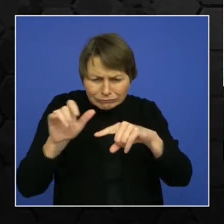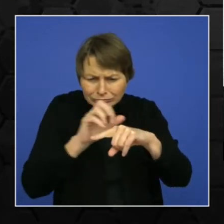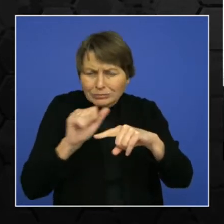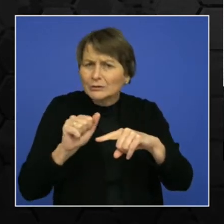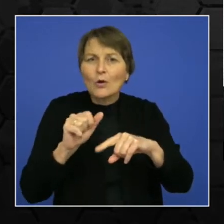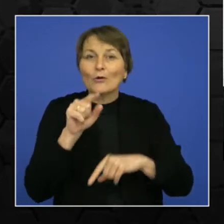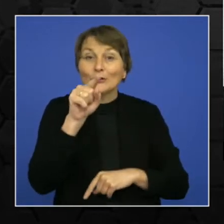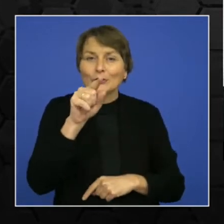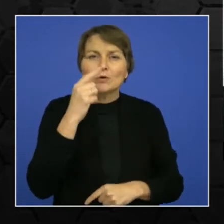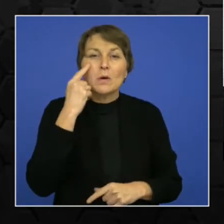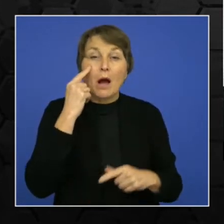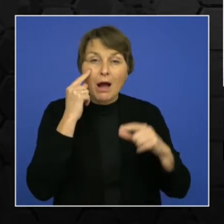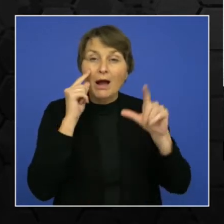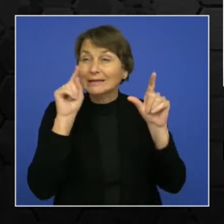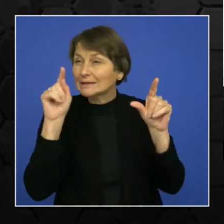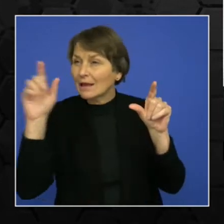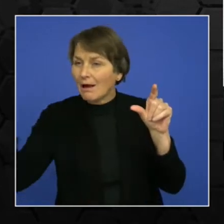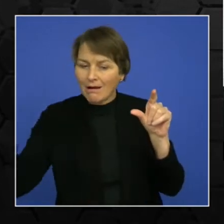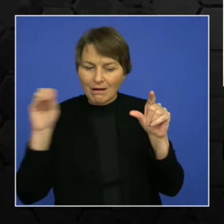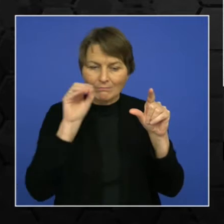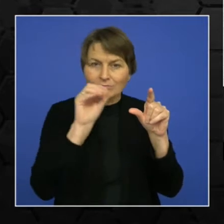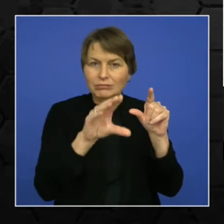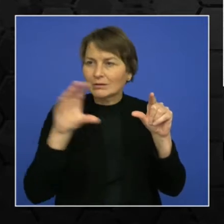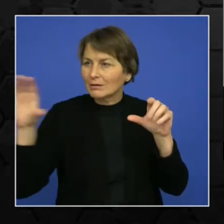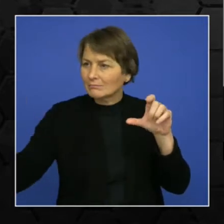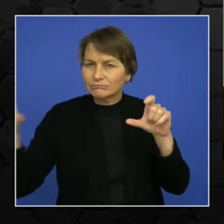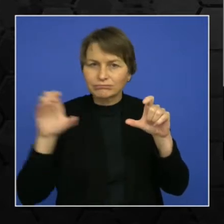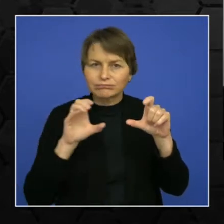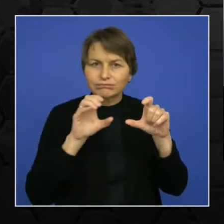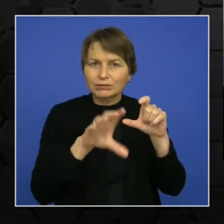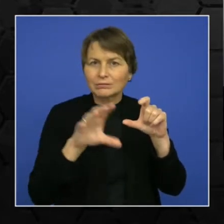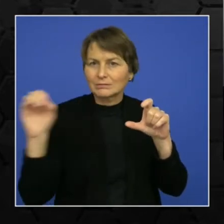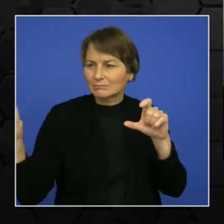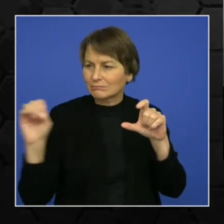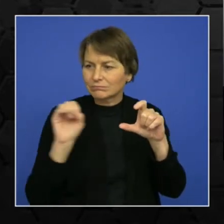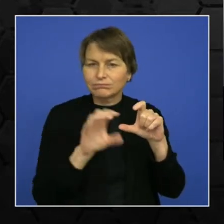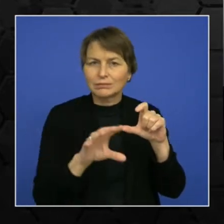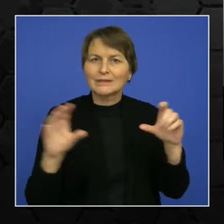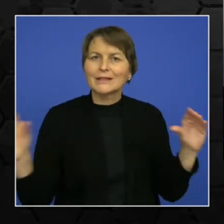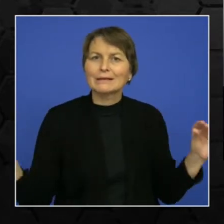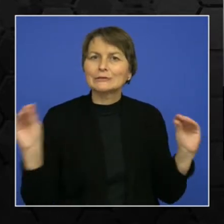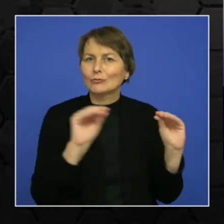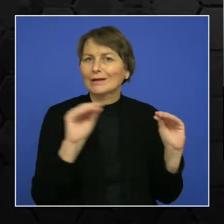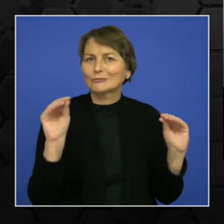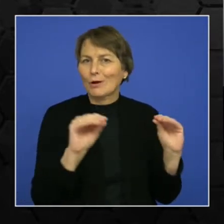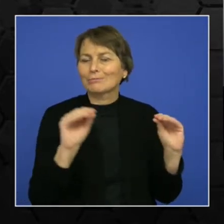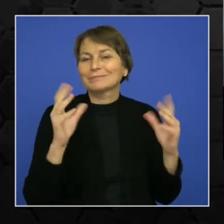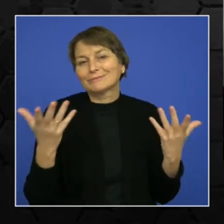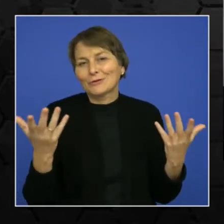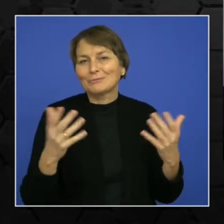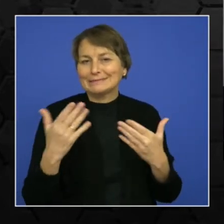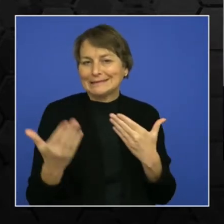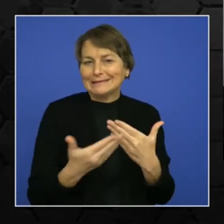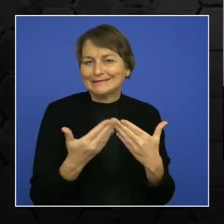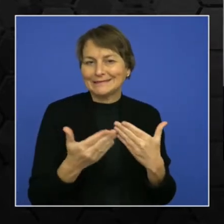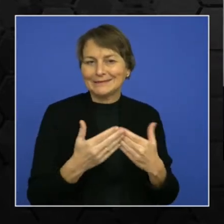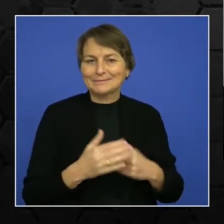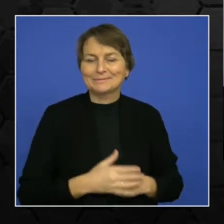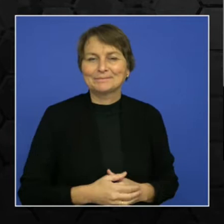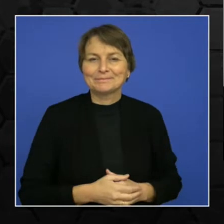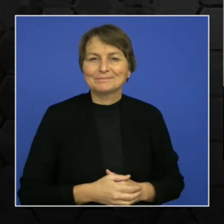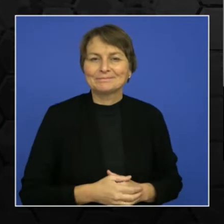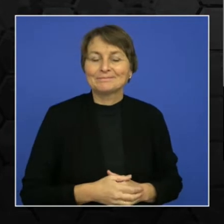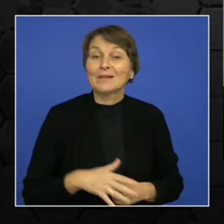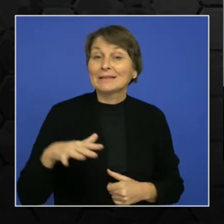can see. The first block that I'll be dragging here is a these are basically called the scenario steps, and this is the first scenario step that I'll be